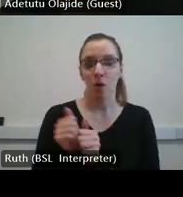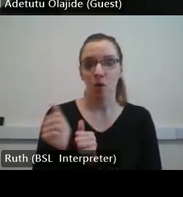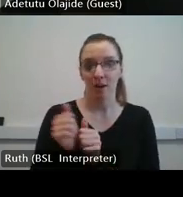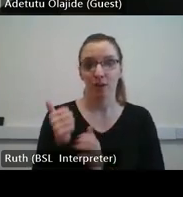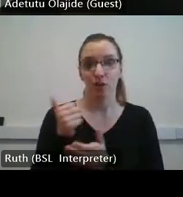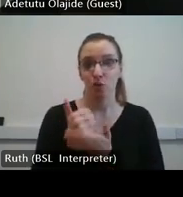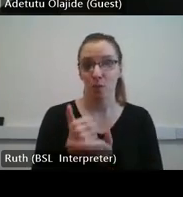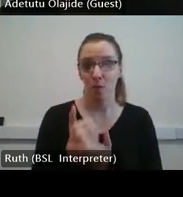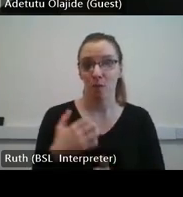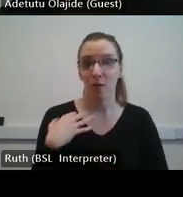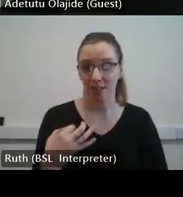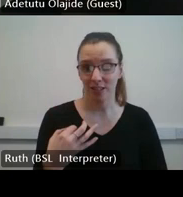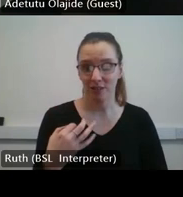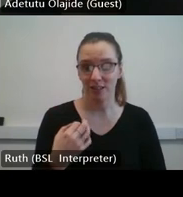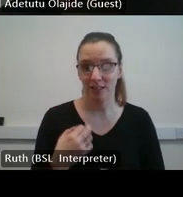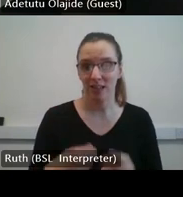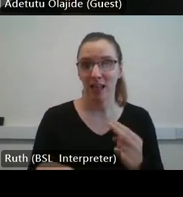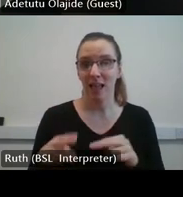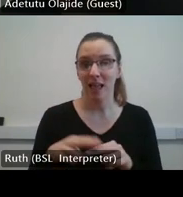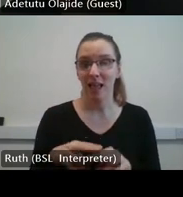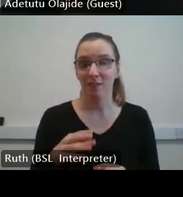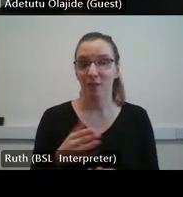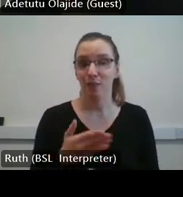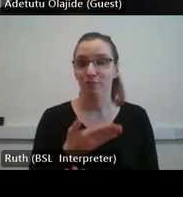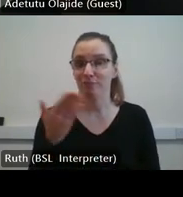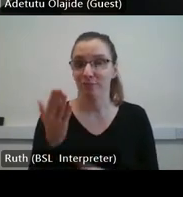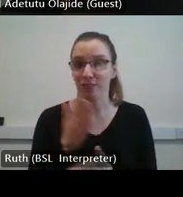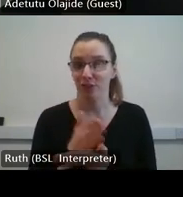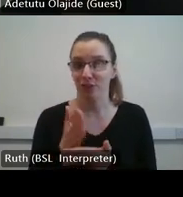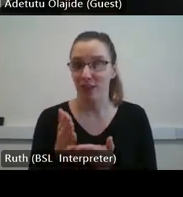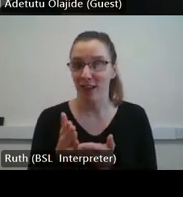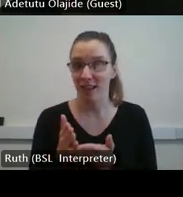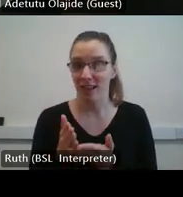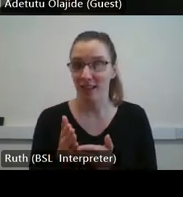volunteers who have not shared that they have additional needs when asked,